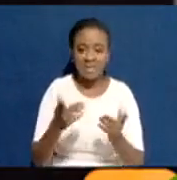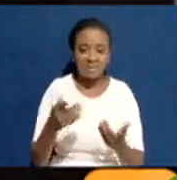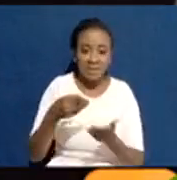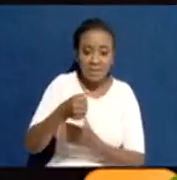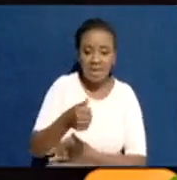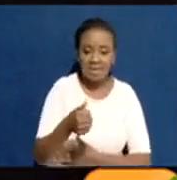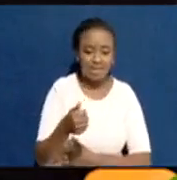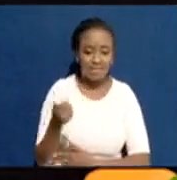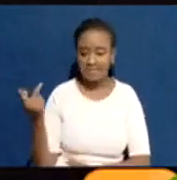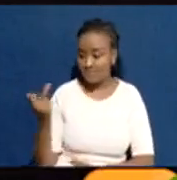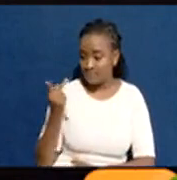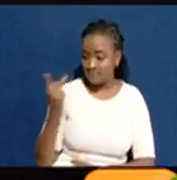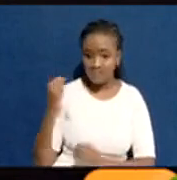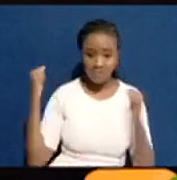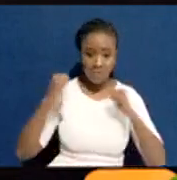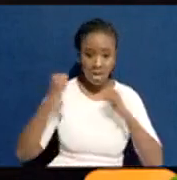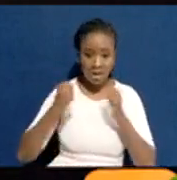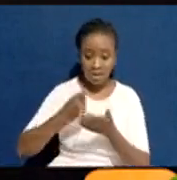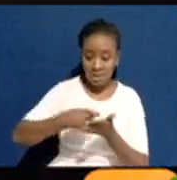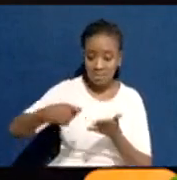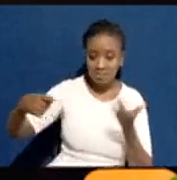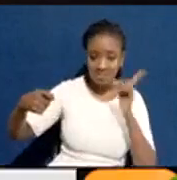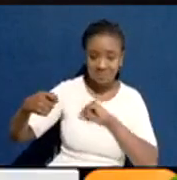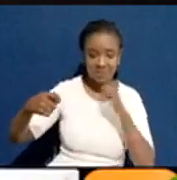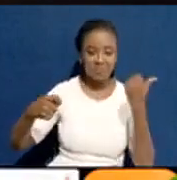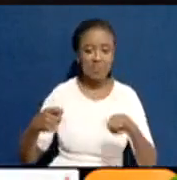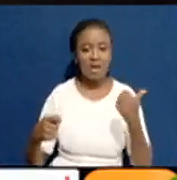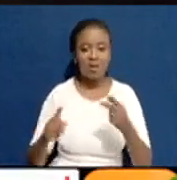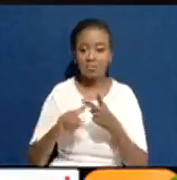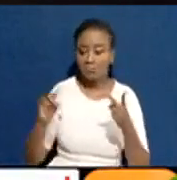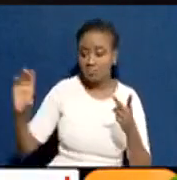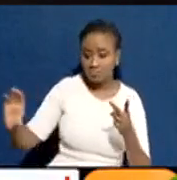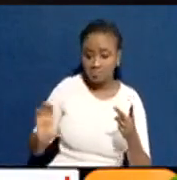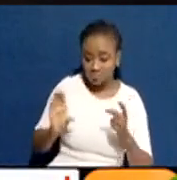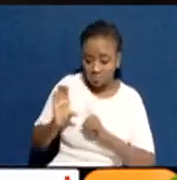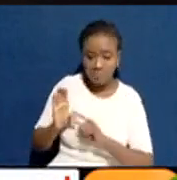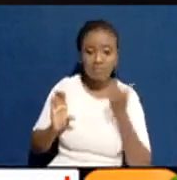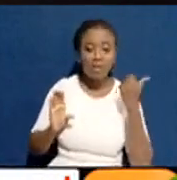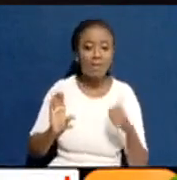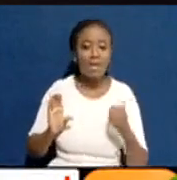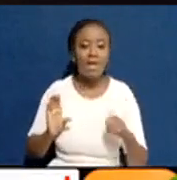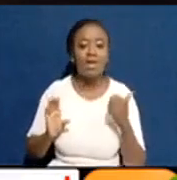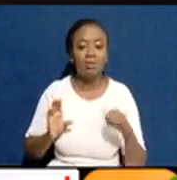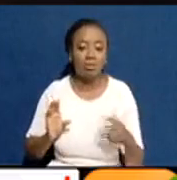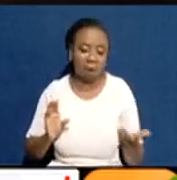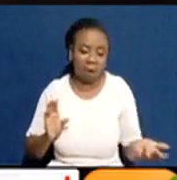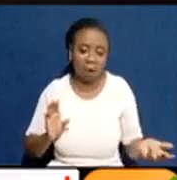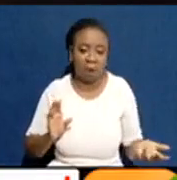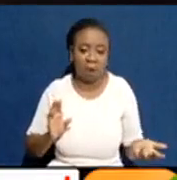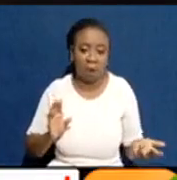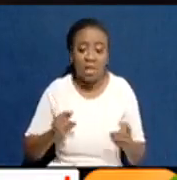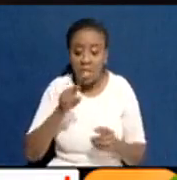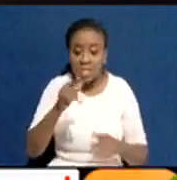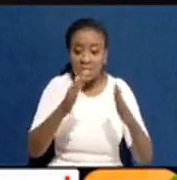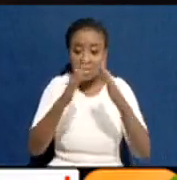no agreement signed whatsoever. There is nothing, there is no transaction that has taken place.